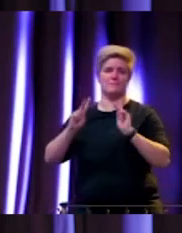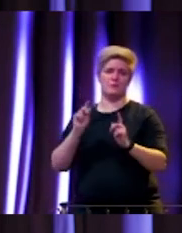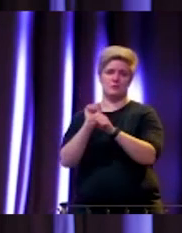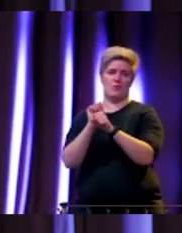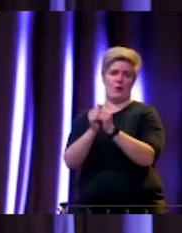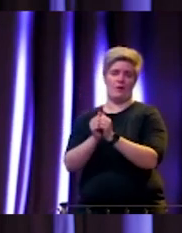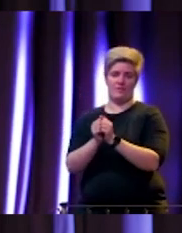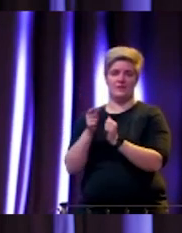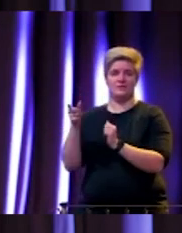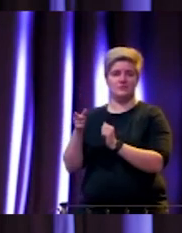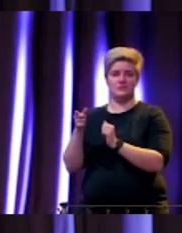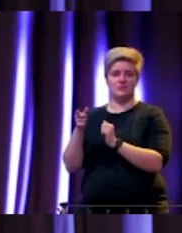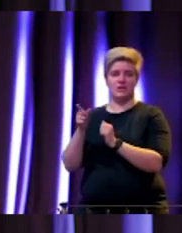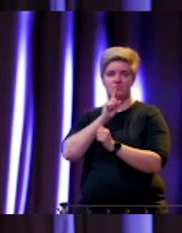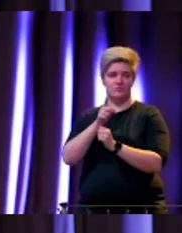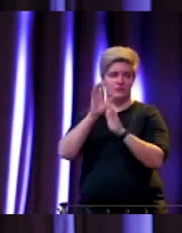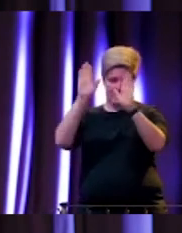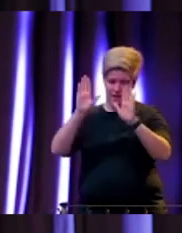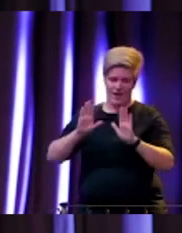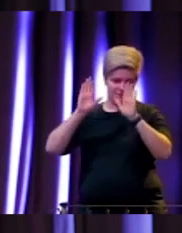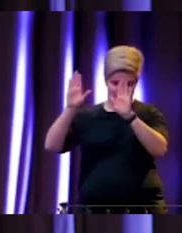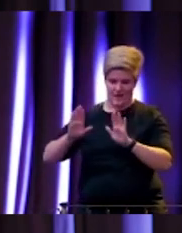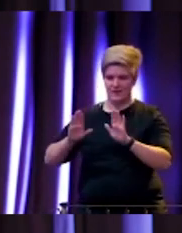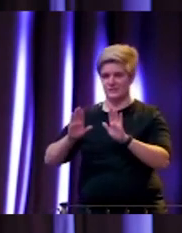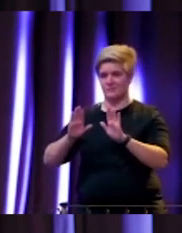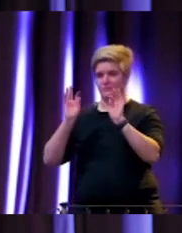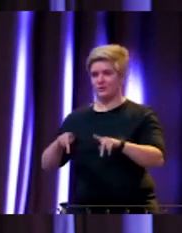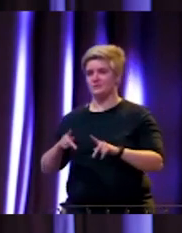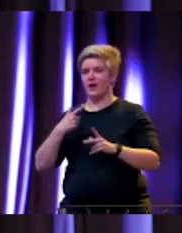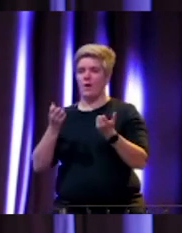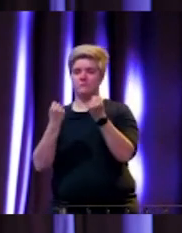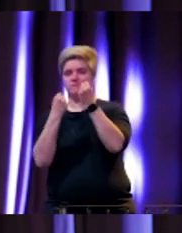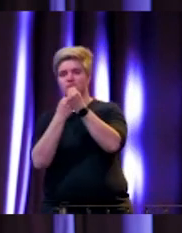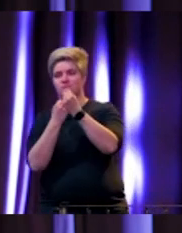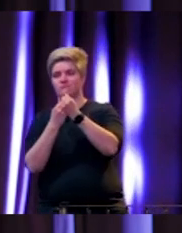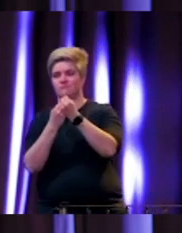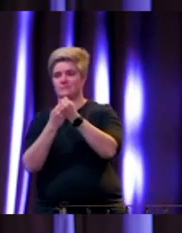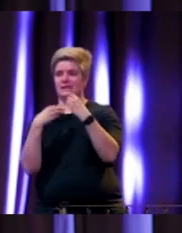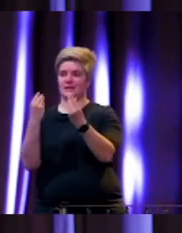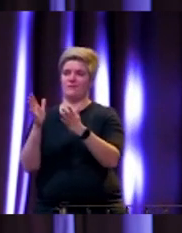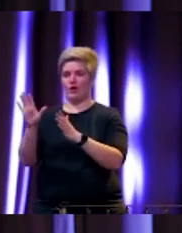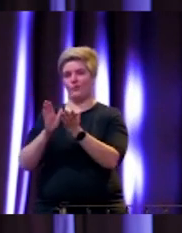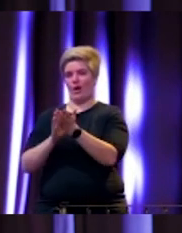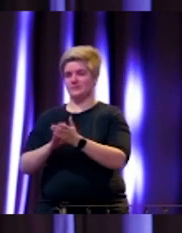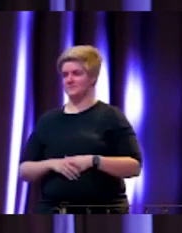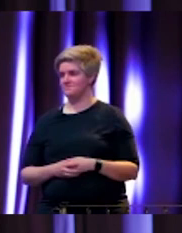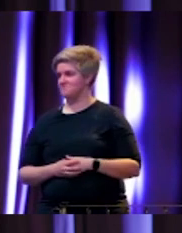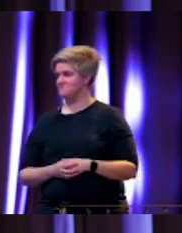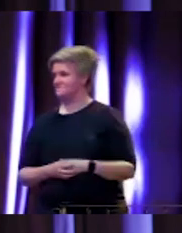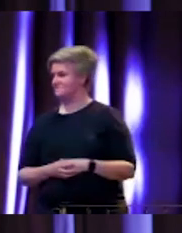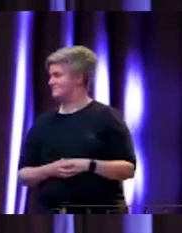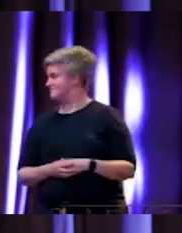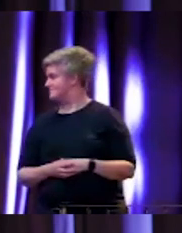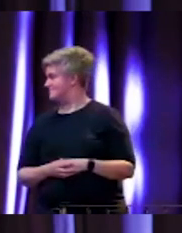with. She's a really excellent, excellent, excellent grant maker, so I just want to give her props. All right.